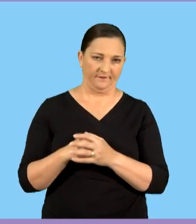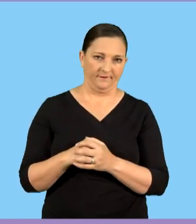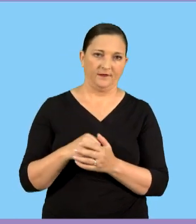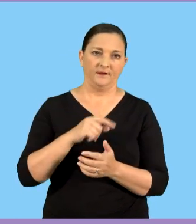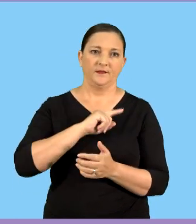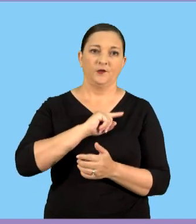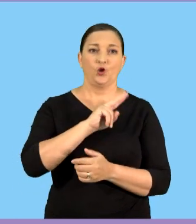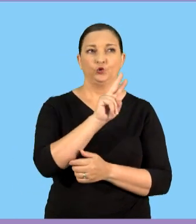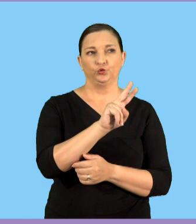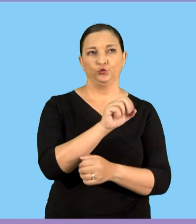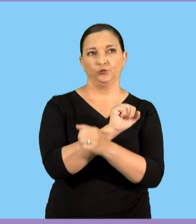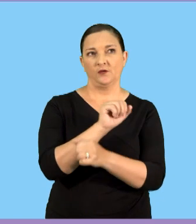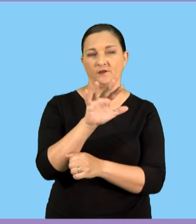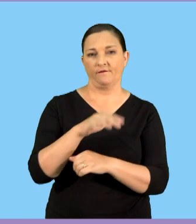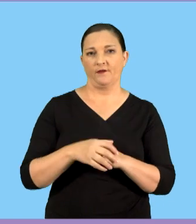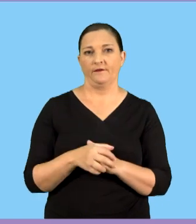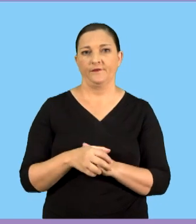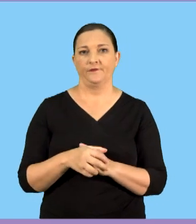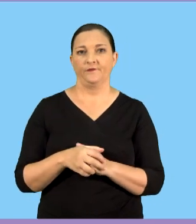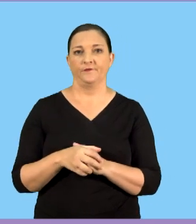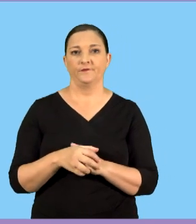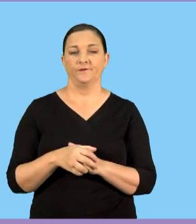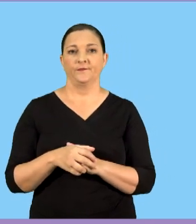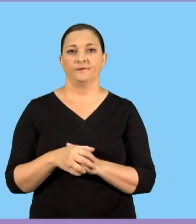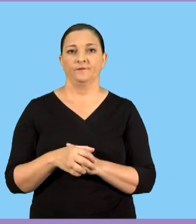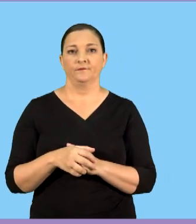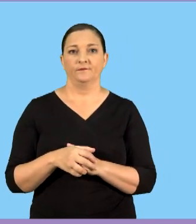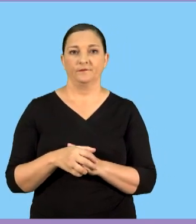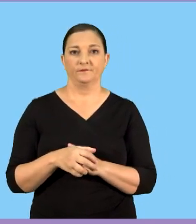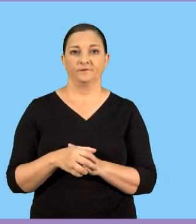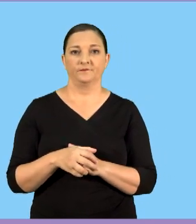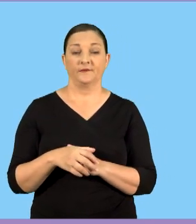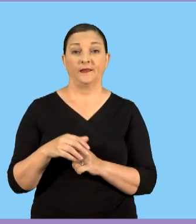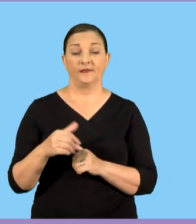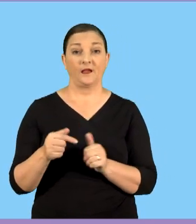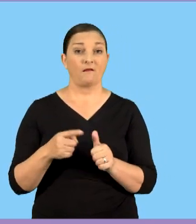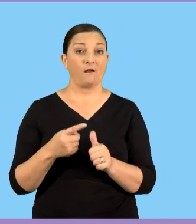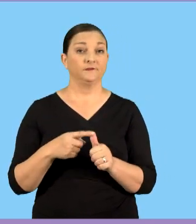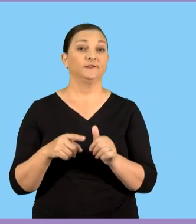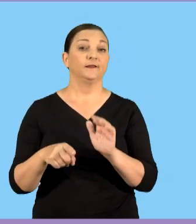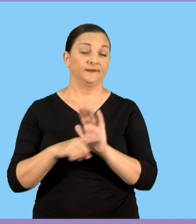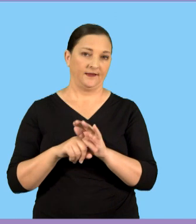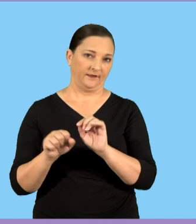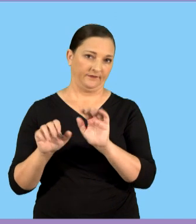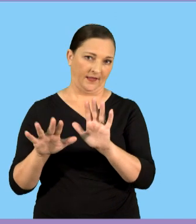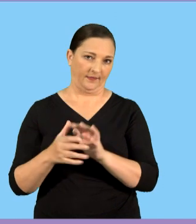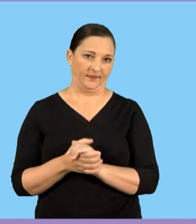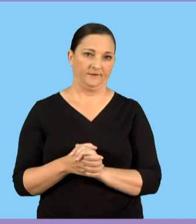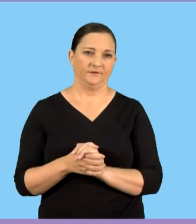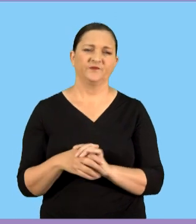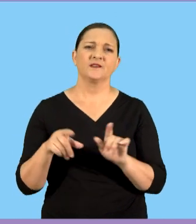negative, and then 2 multiplied by 5, if we multiply just the natural numbers, that is going to be a negative